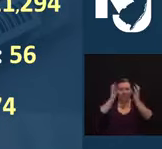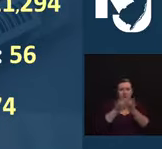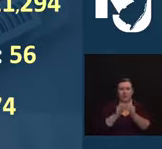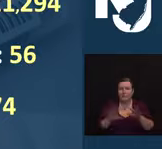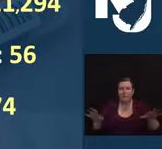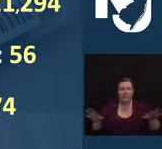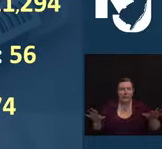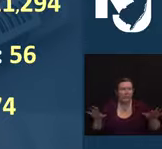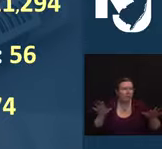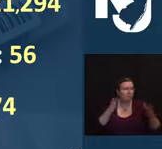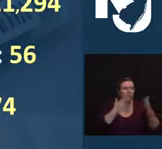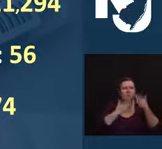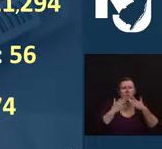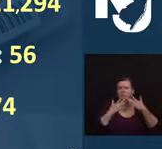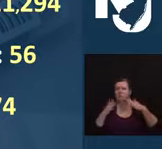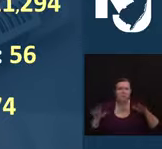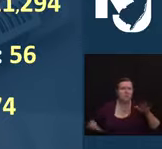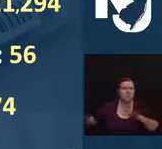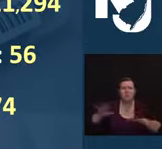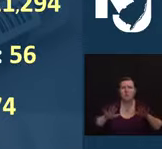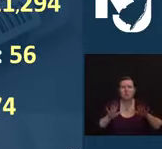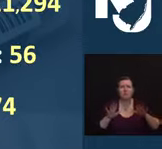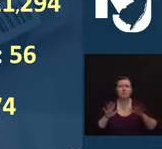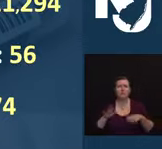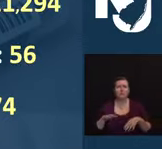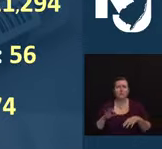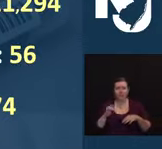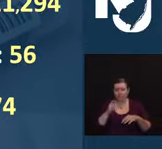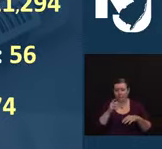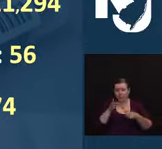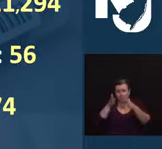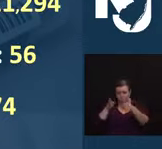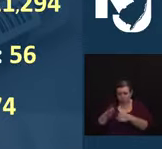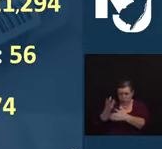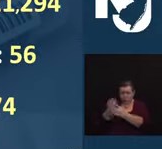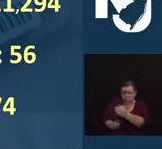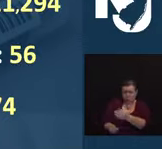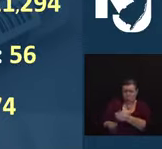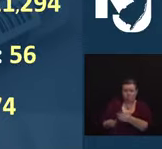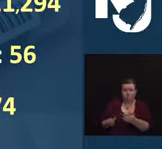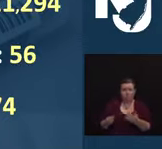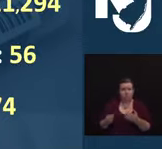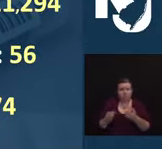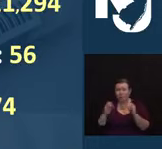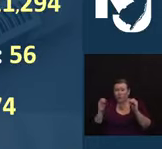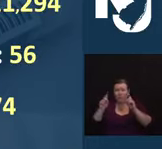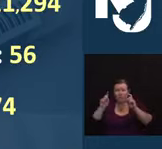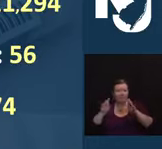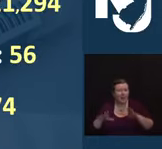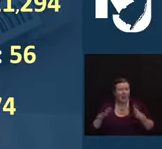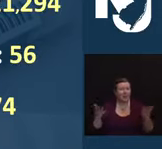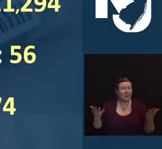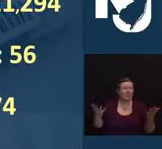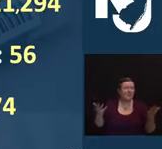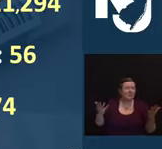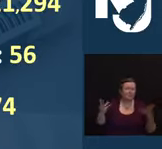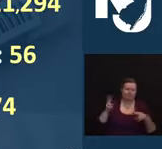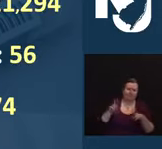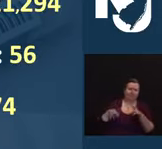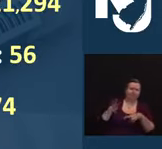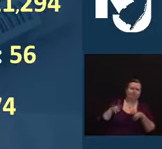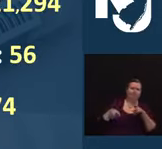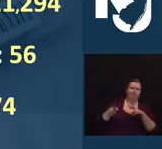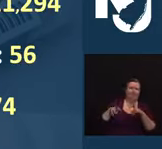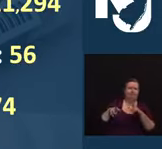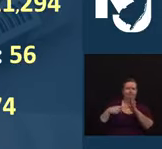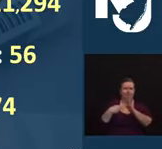who passed away, but whose symptoms indicate a likely COVID complication. Regardless of whether one's